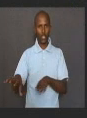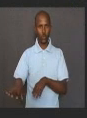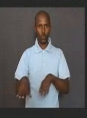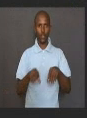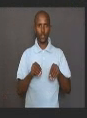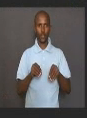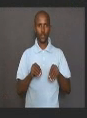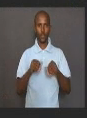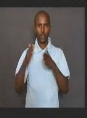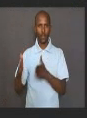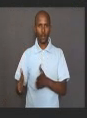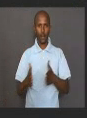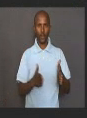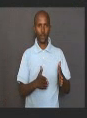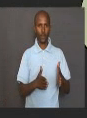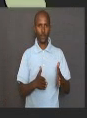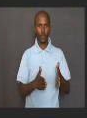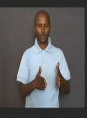Students, let's get ready.